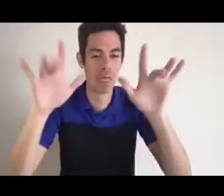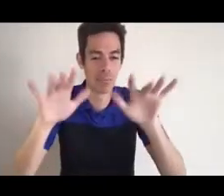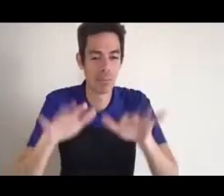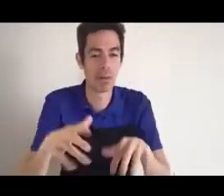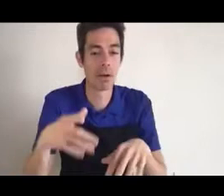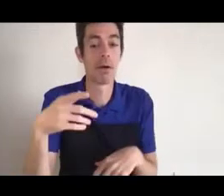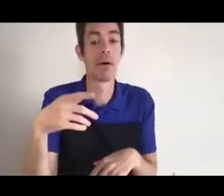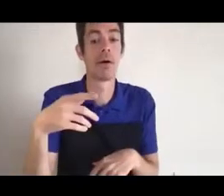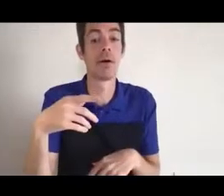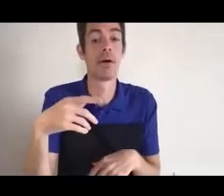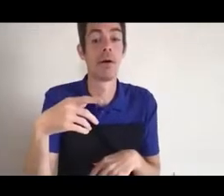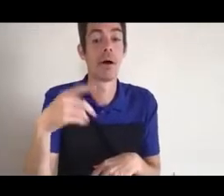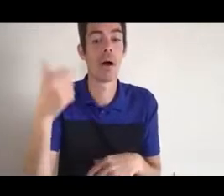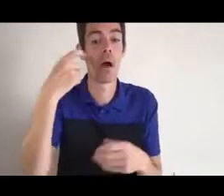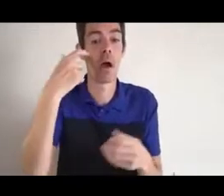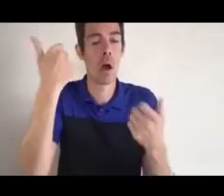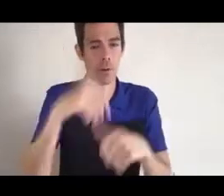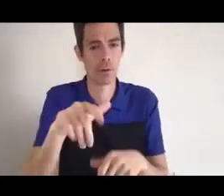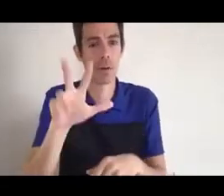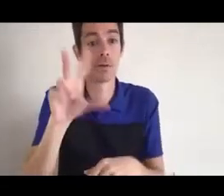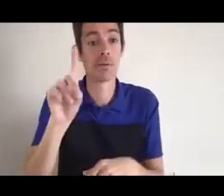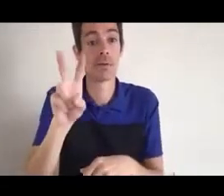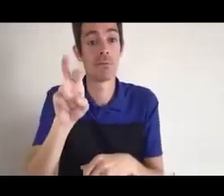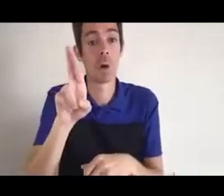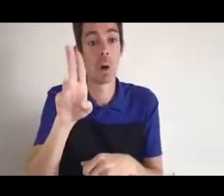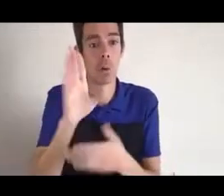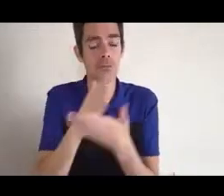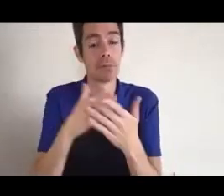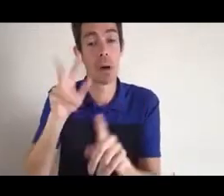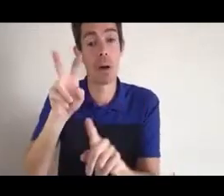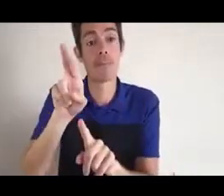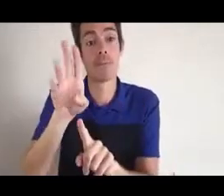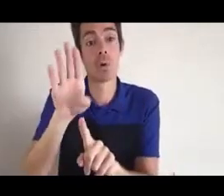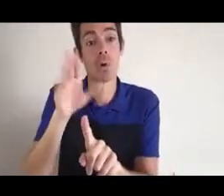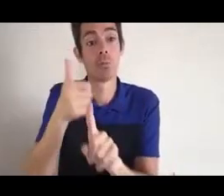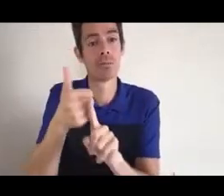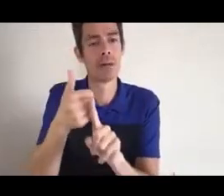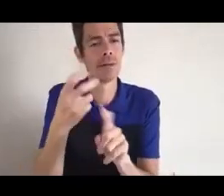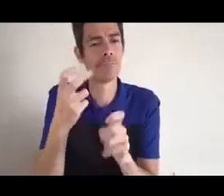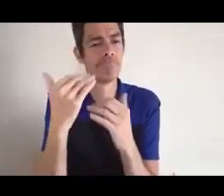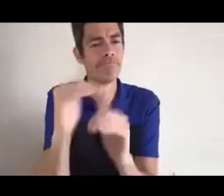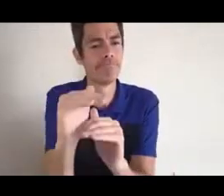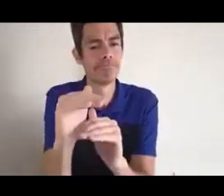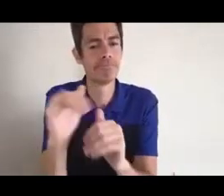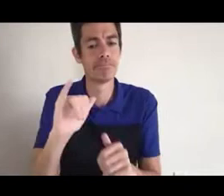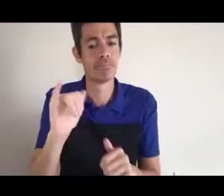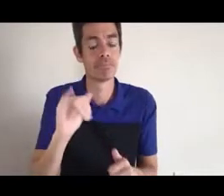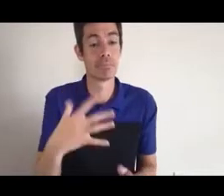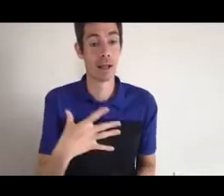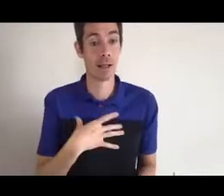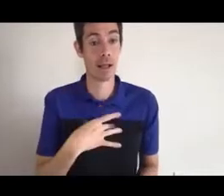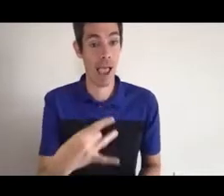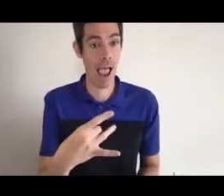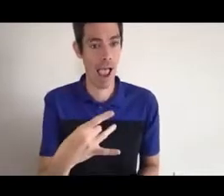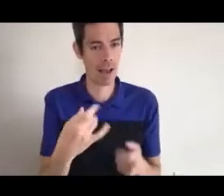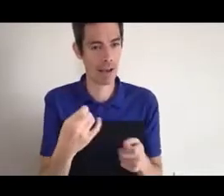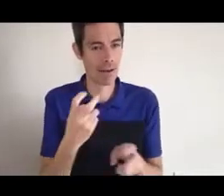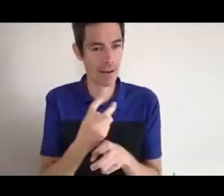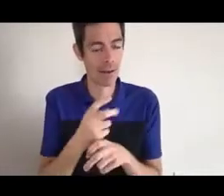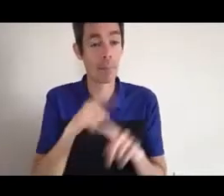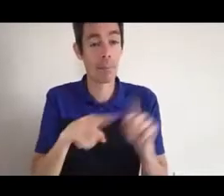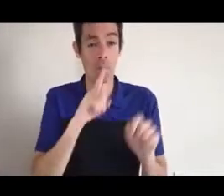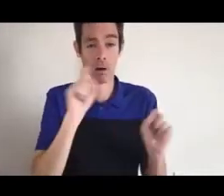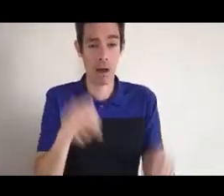contact, observe. And then we have those 3D verbs that are